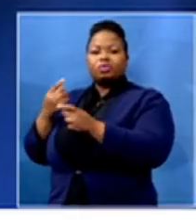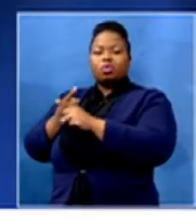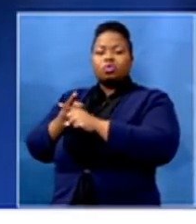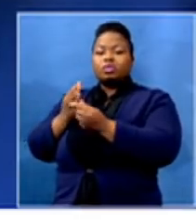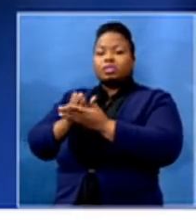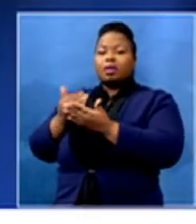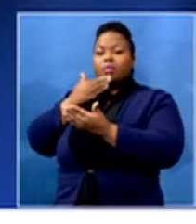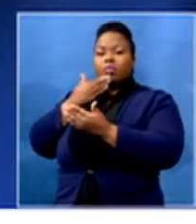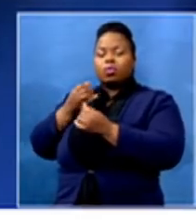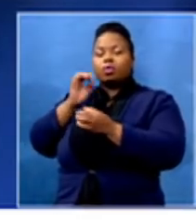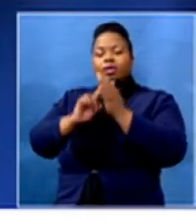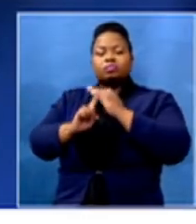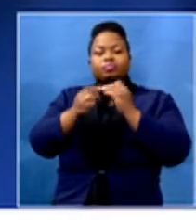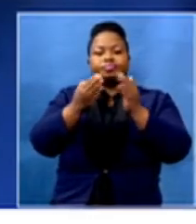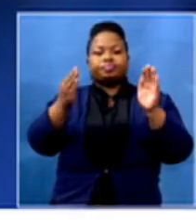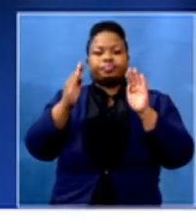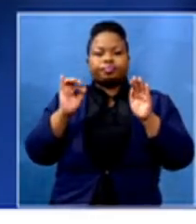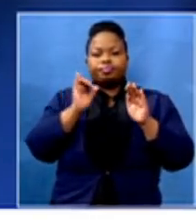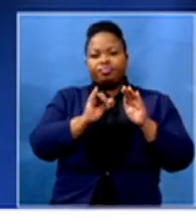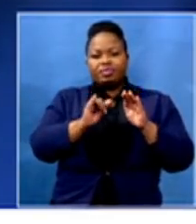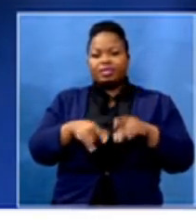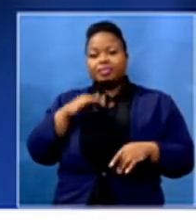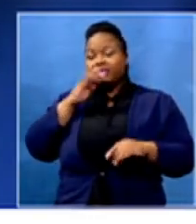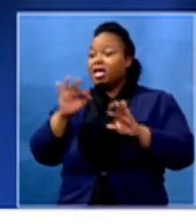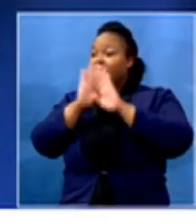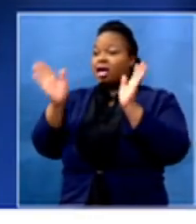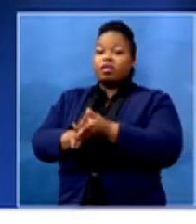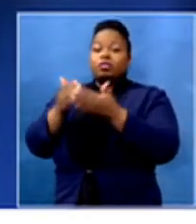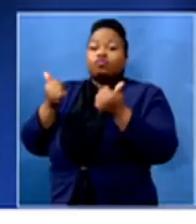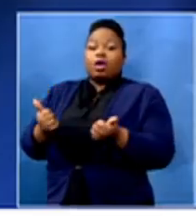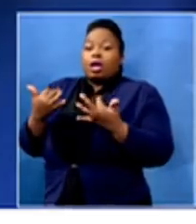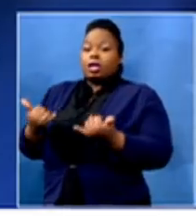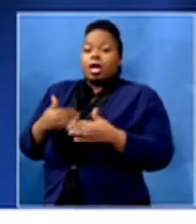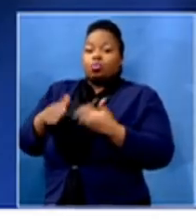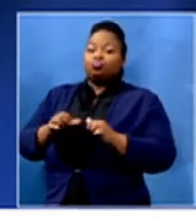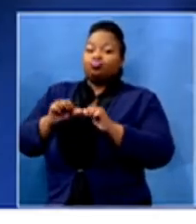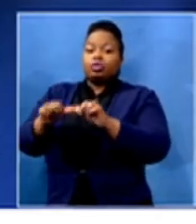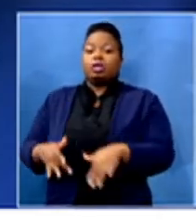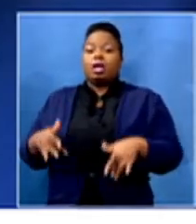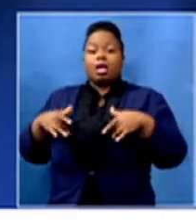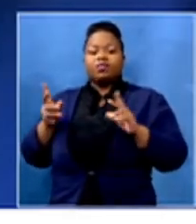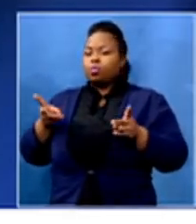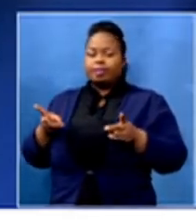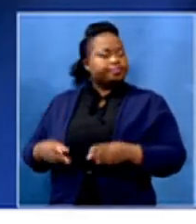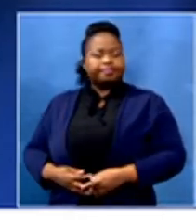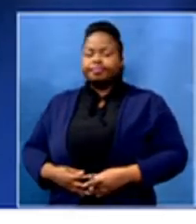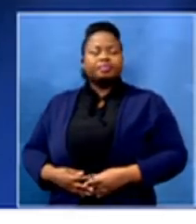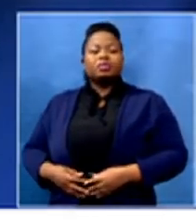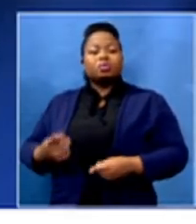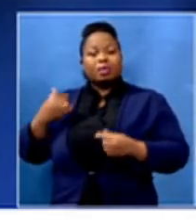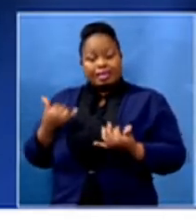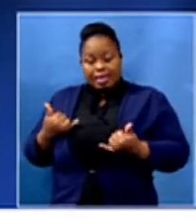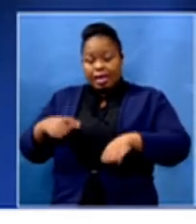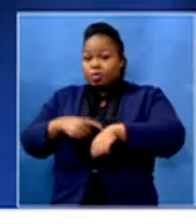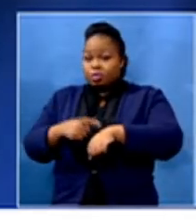quarantine. It's not like now we're saying, you know, everything is fine, let's just move on without worrying. We have to be even more careful